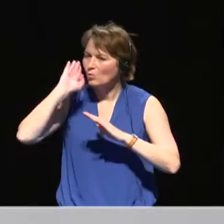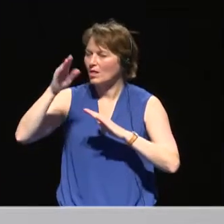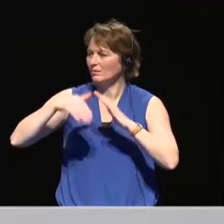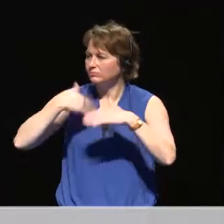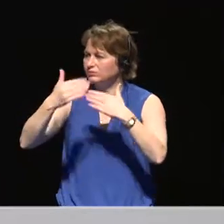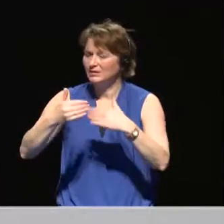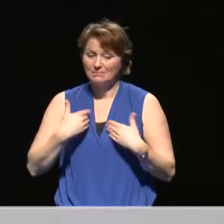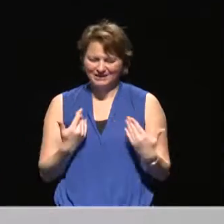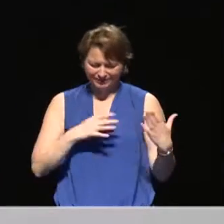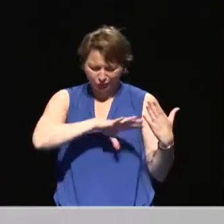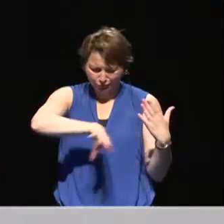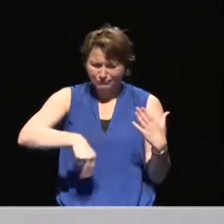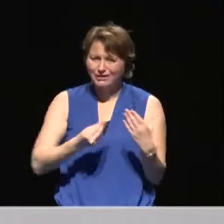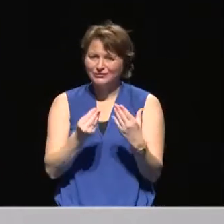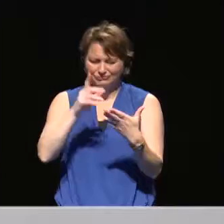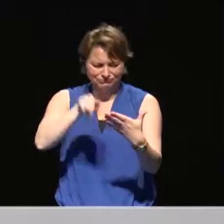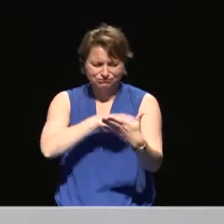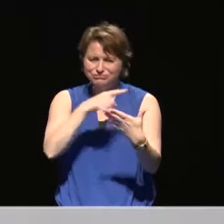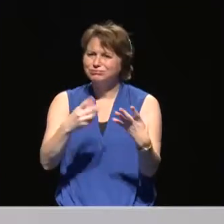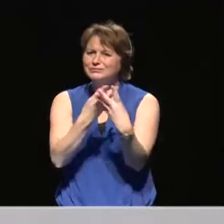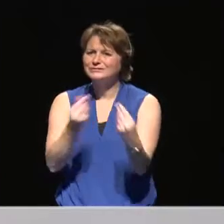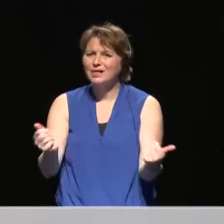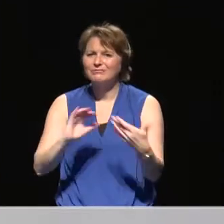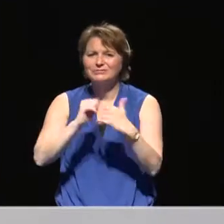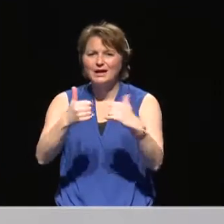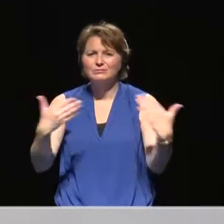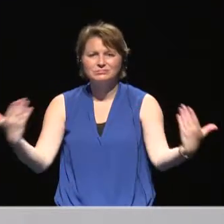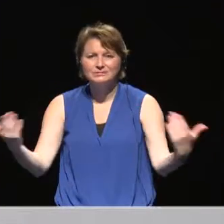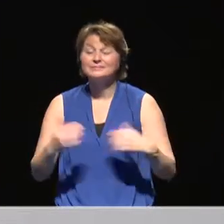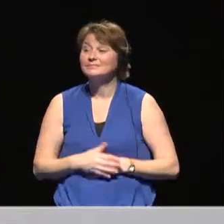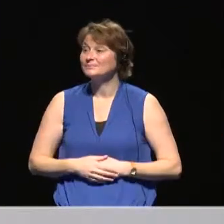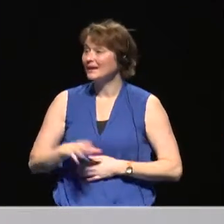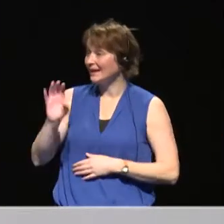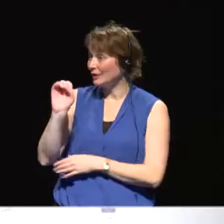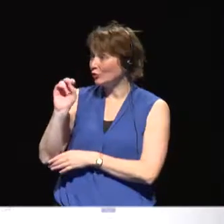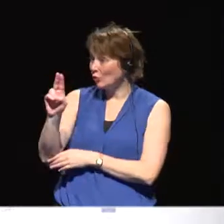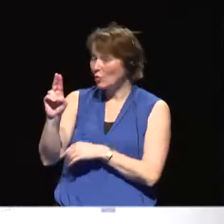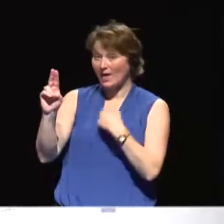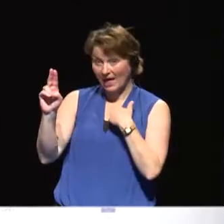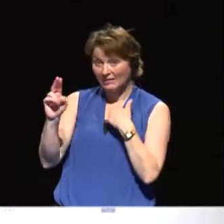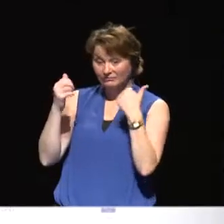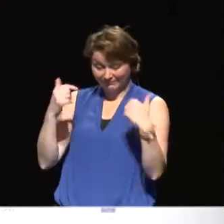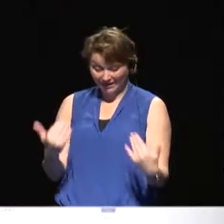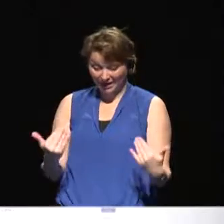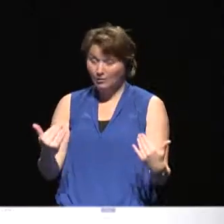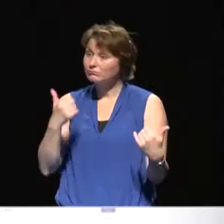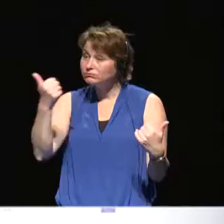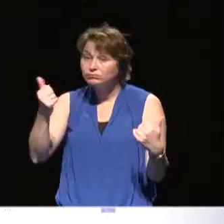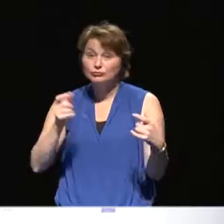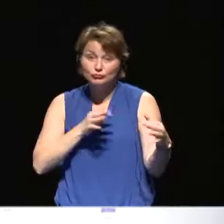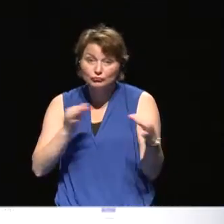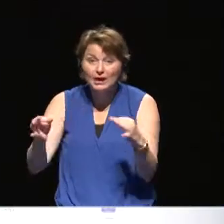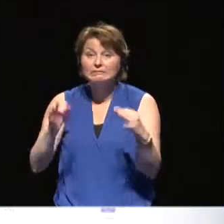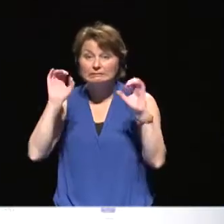how to tackle corruption, and is the European Union having the adequate strategy to do that? What are